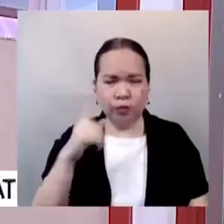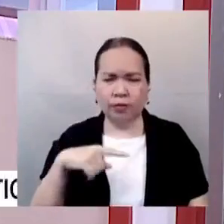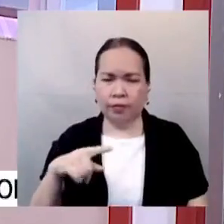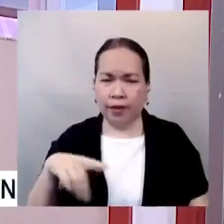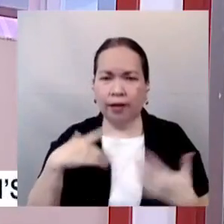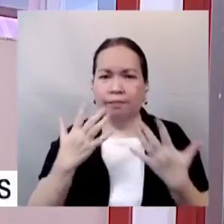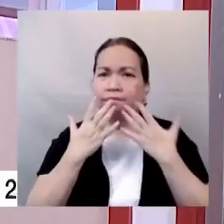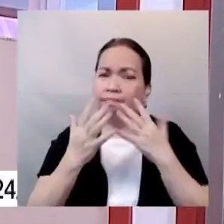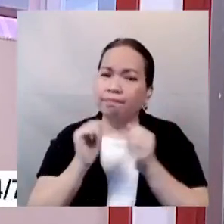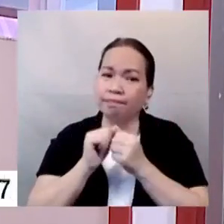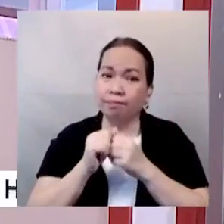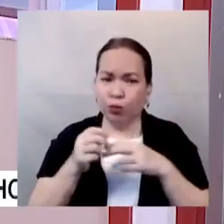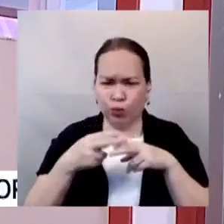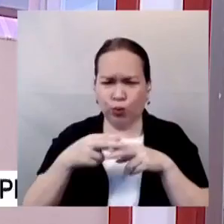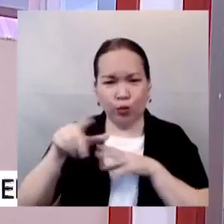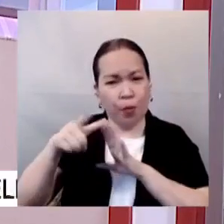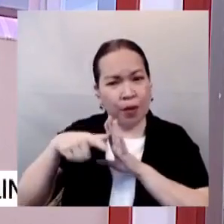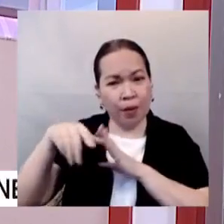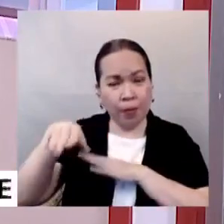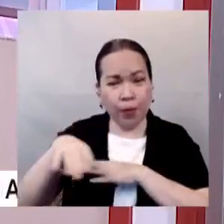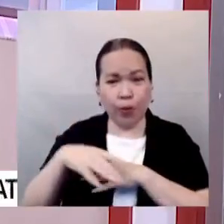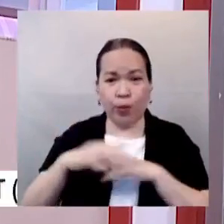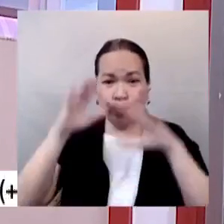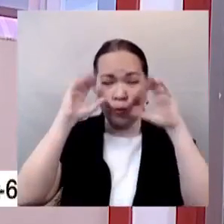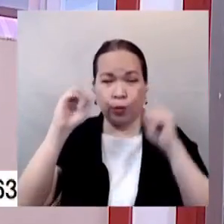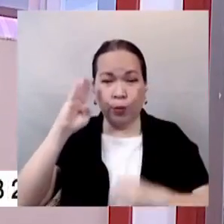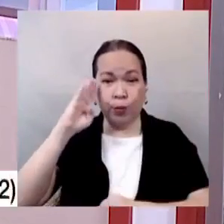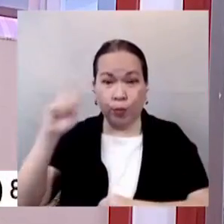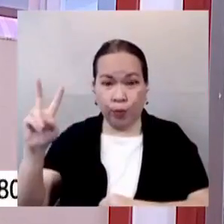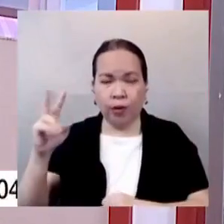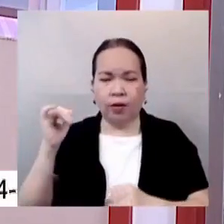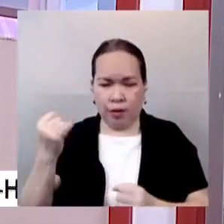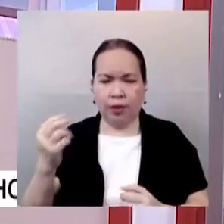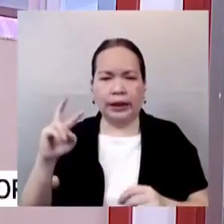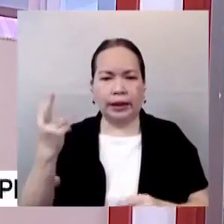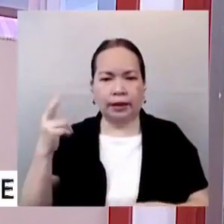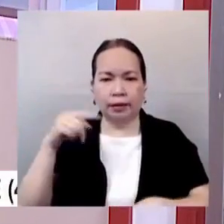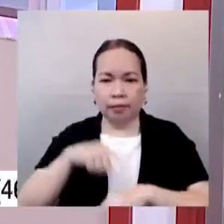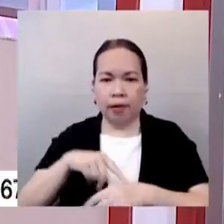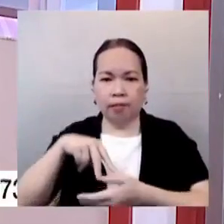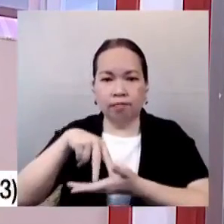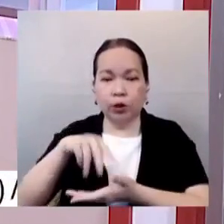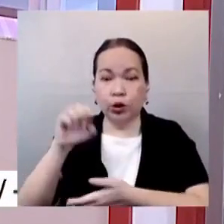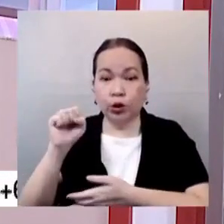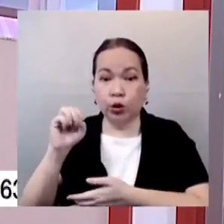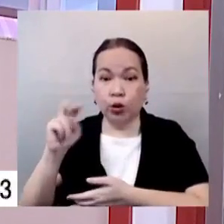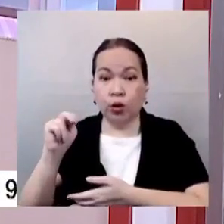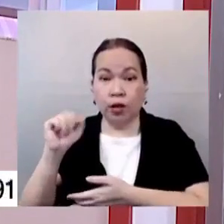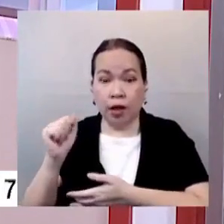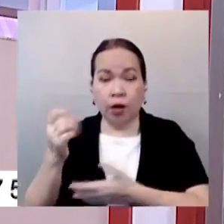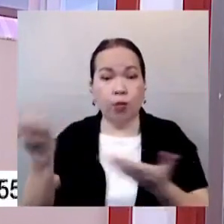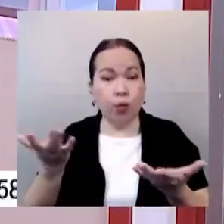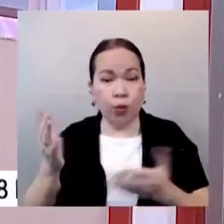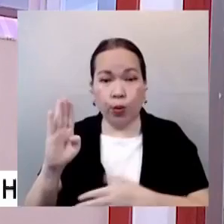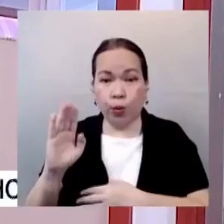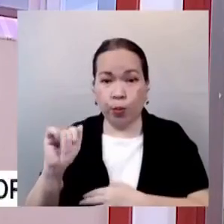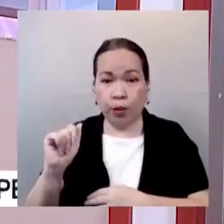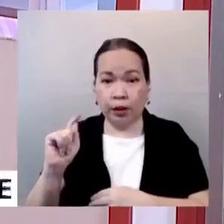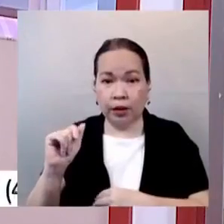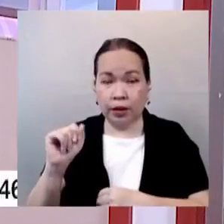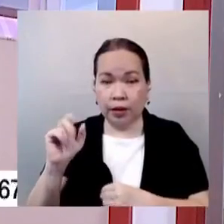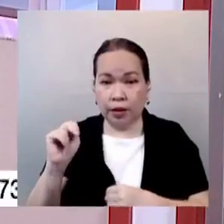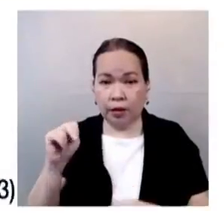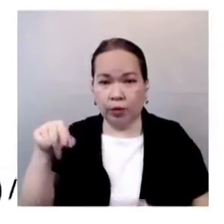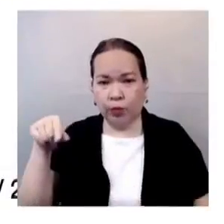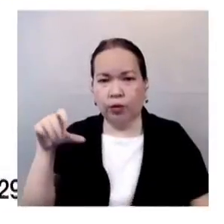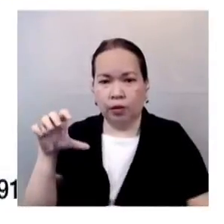a couple of hours, President Ferdinand Marcos Jr. will deliver his second State of the Nation address at the Batasan Pambansa. Our very own Katrina Domingo